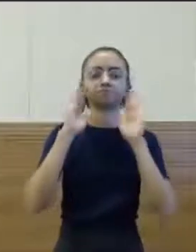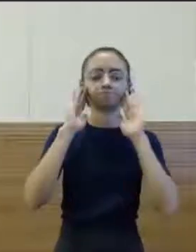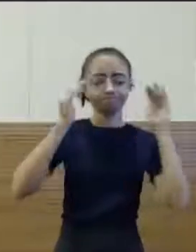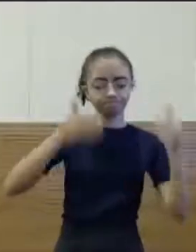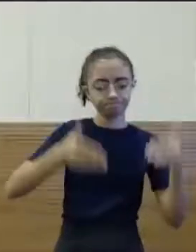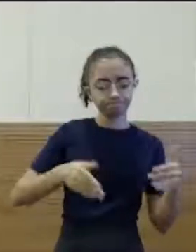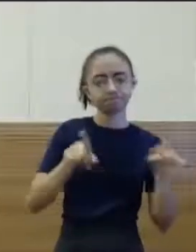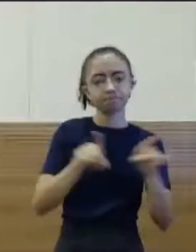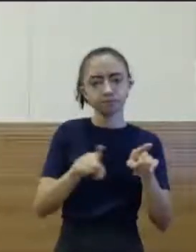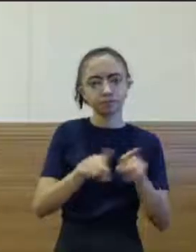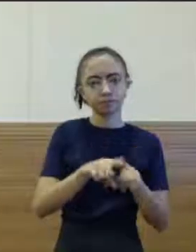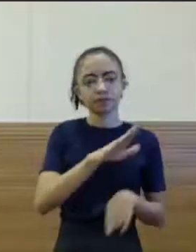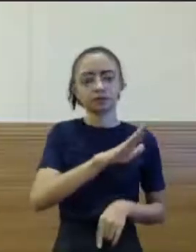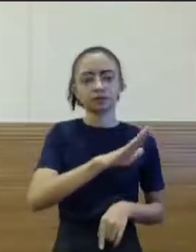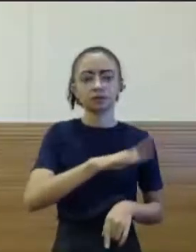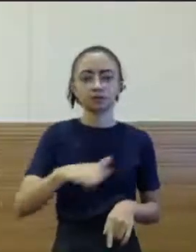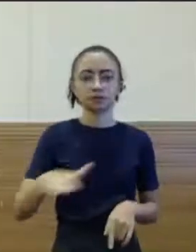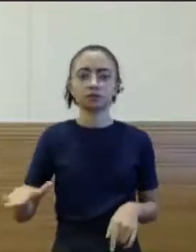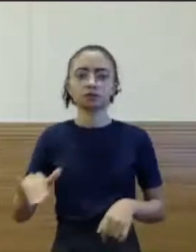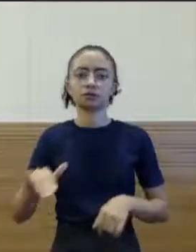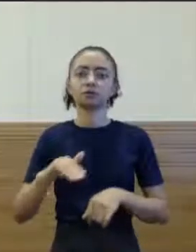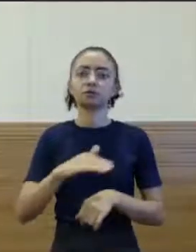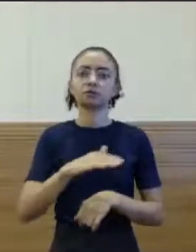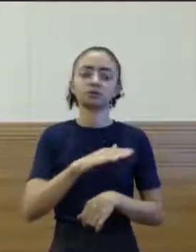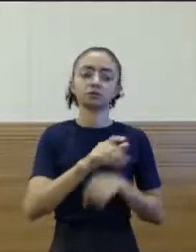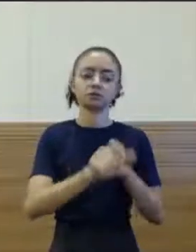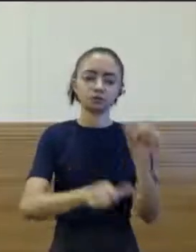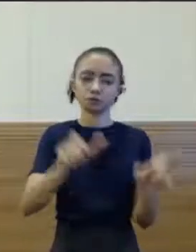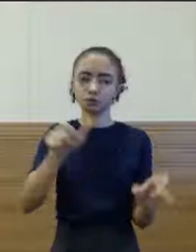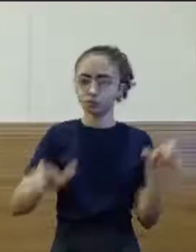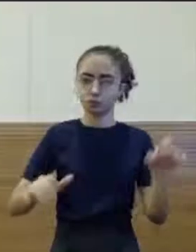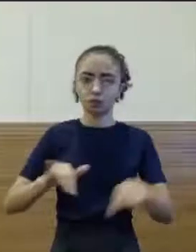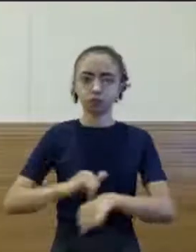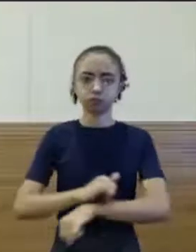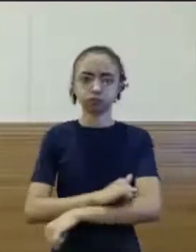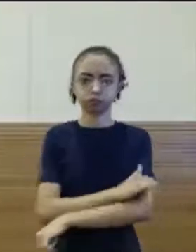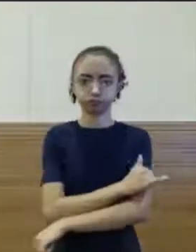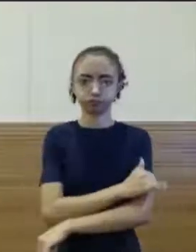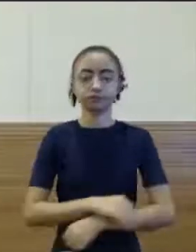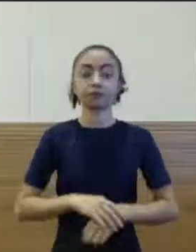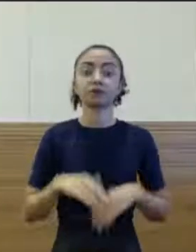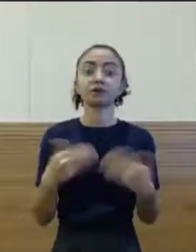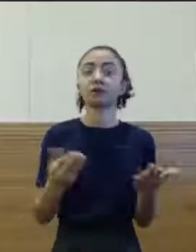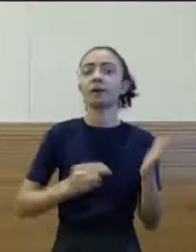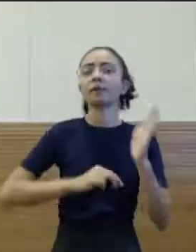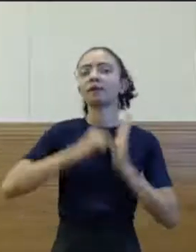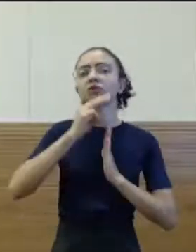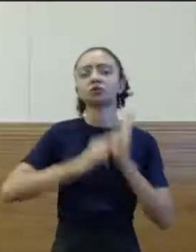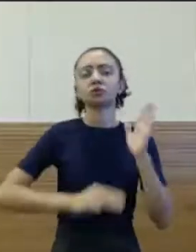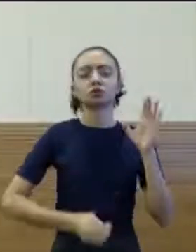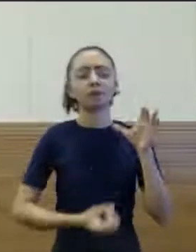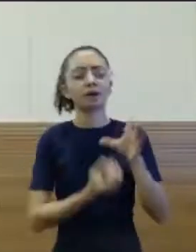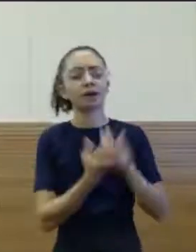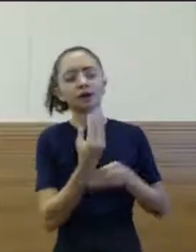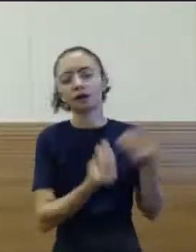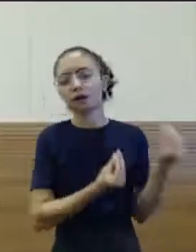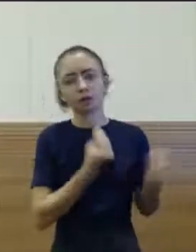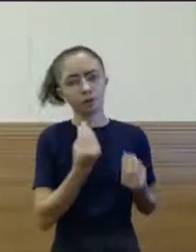population. This methodology for the development of the dietary guides has